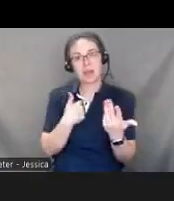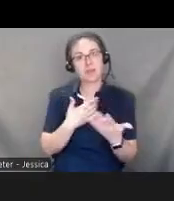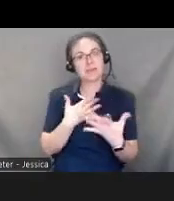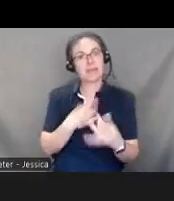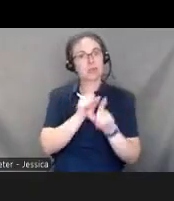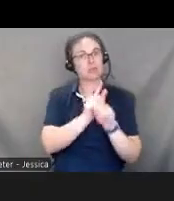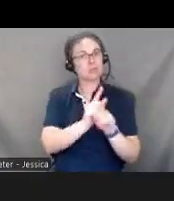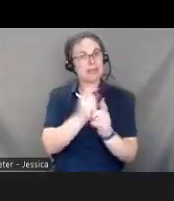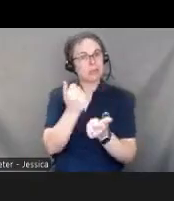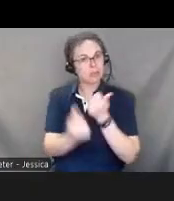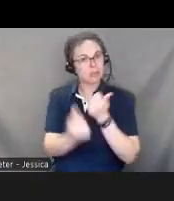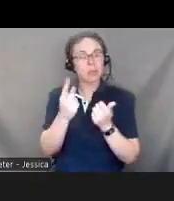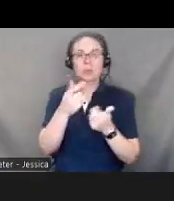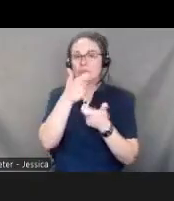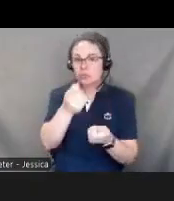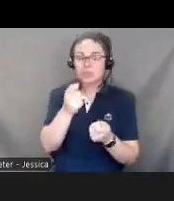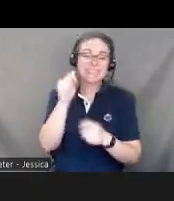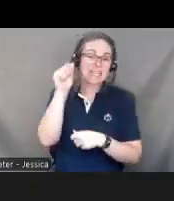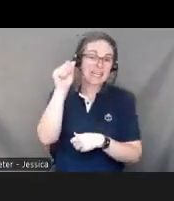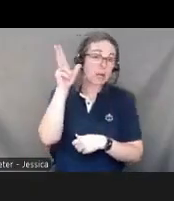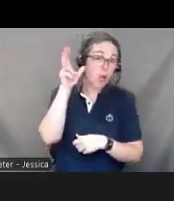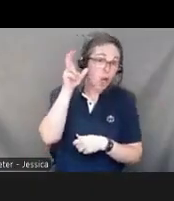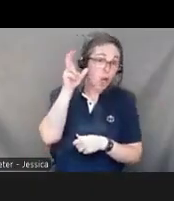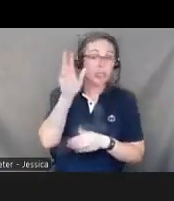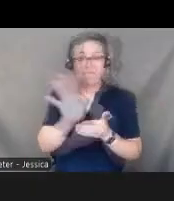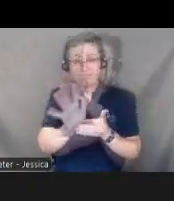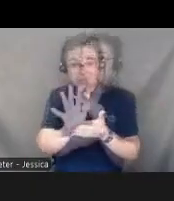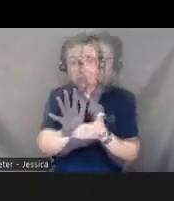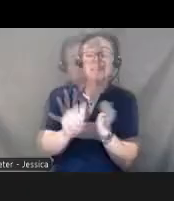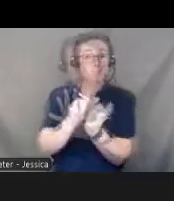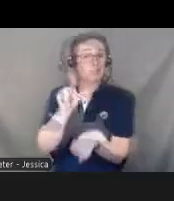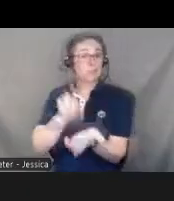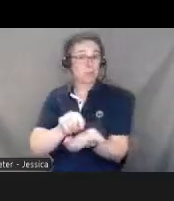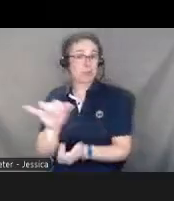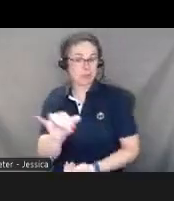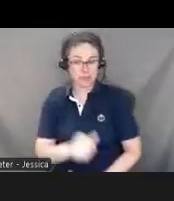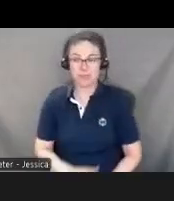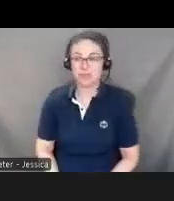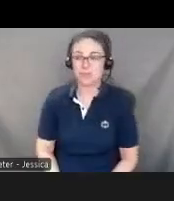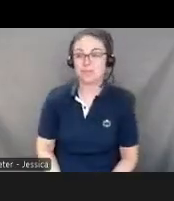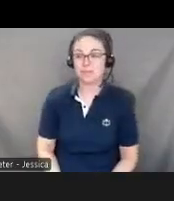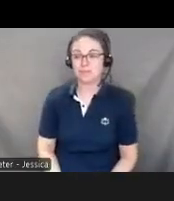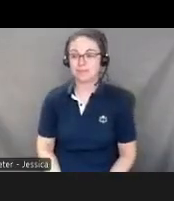interested in audio, visual, and marketing with print. If you